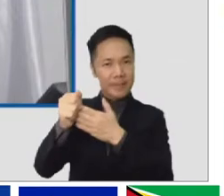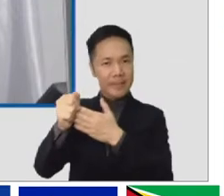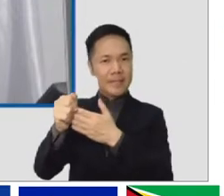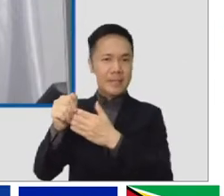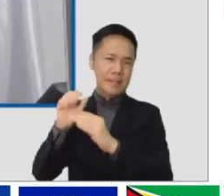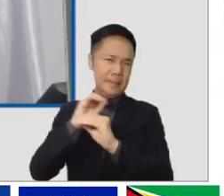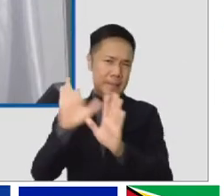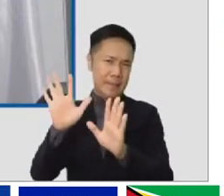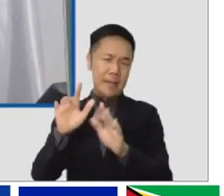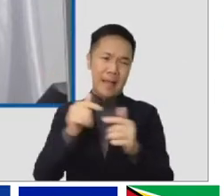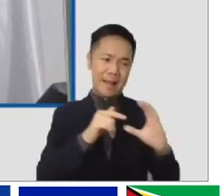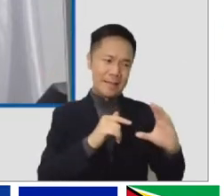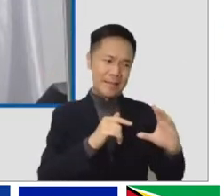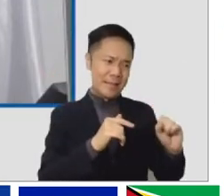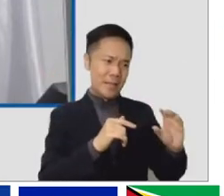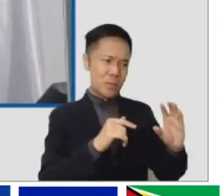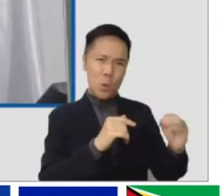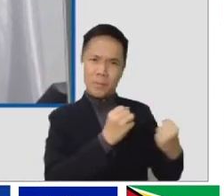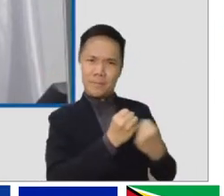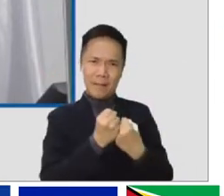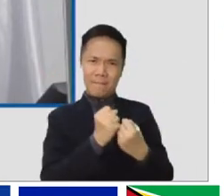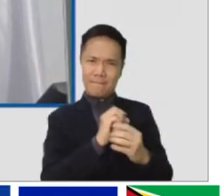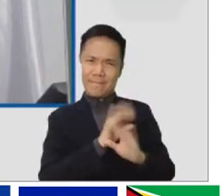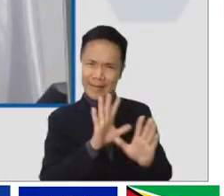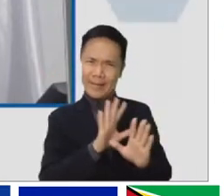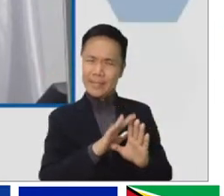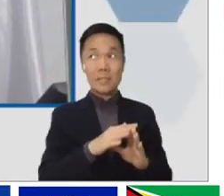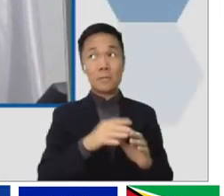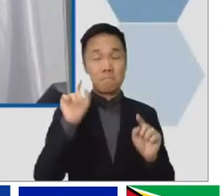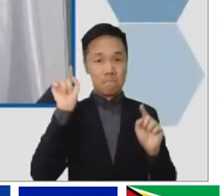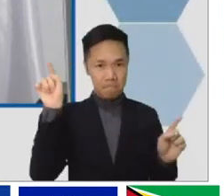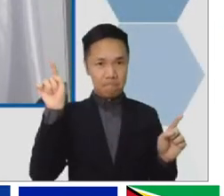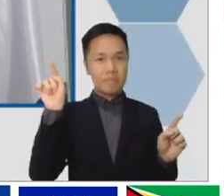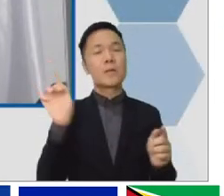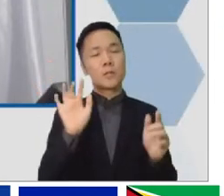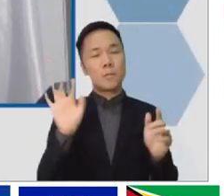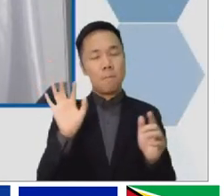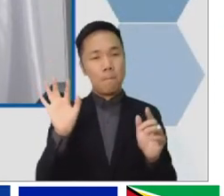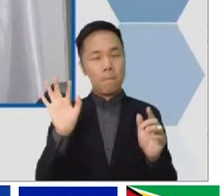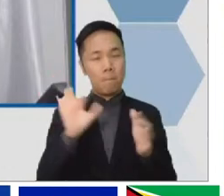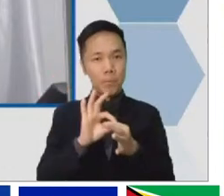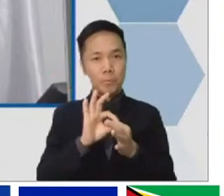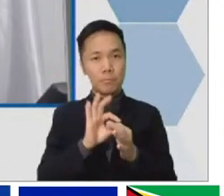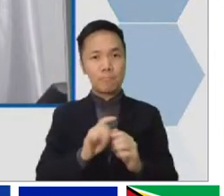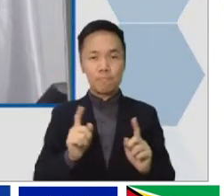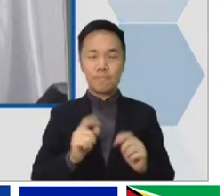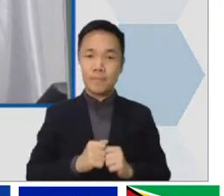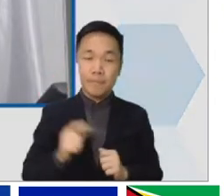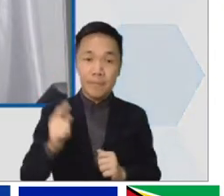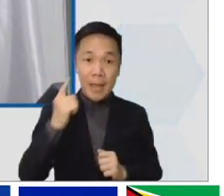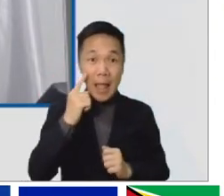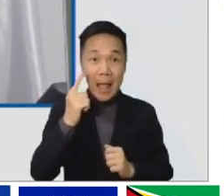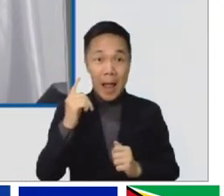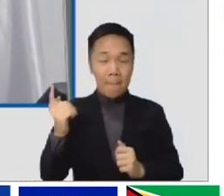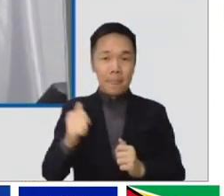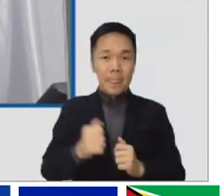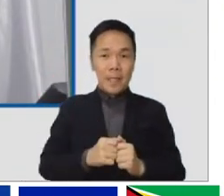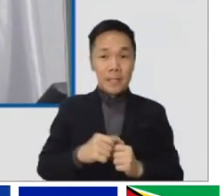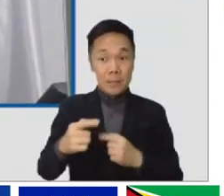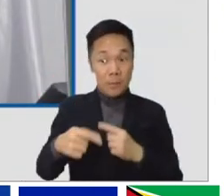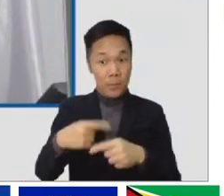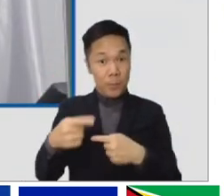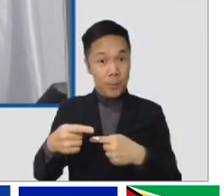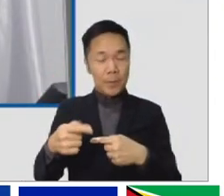and community in order to have an analysis and a forecast. So through the platform, we are